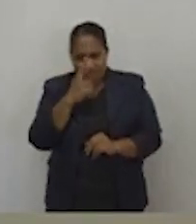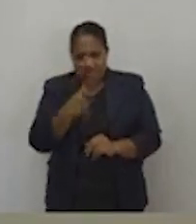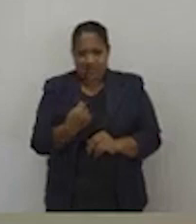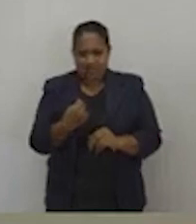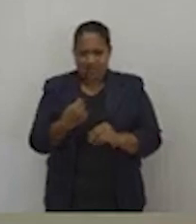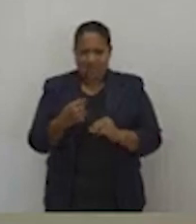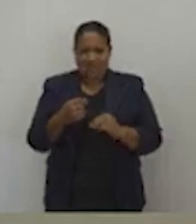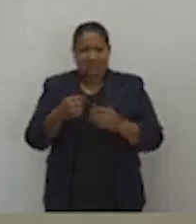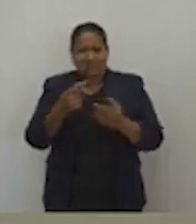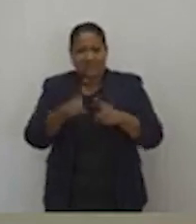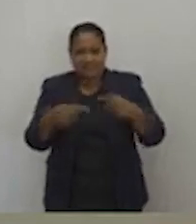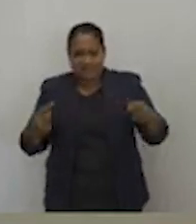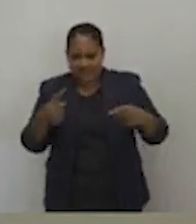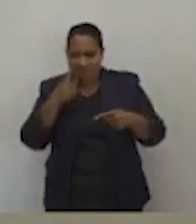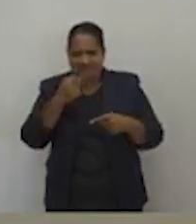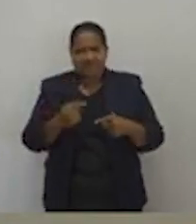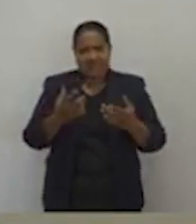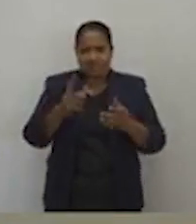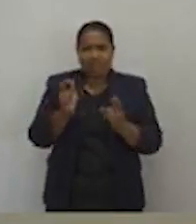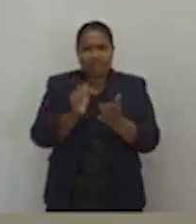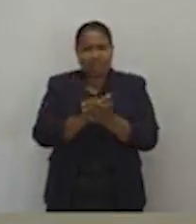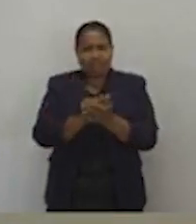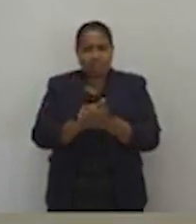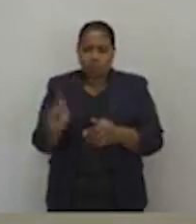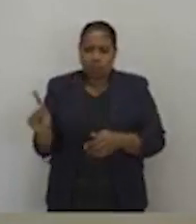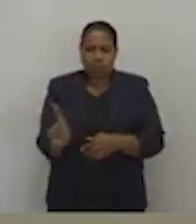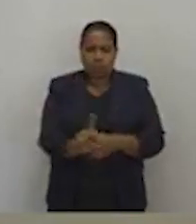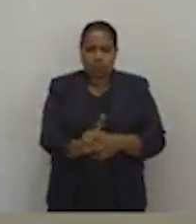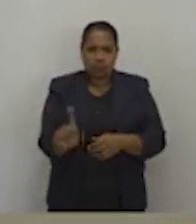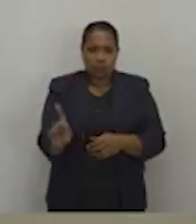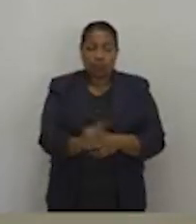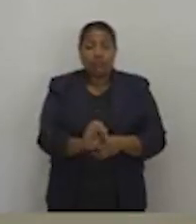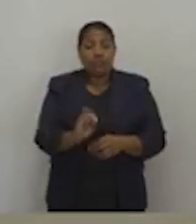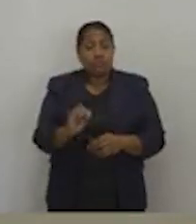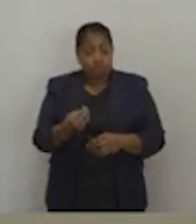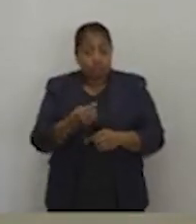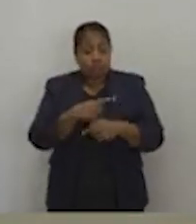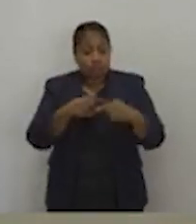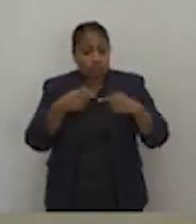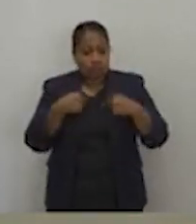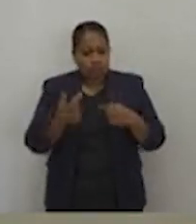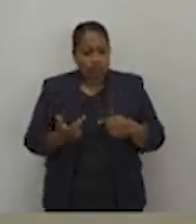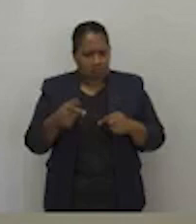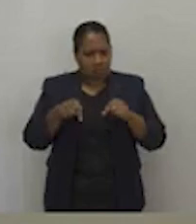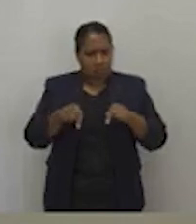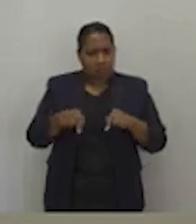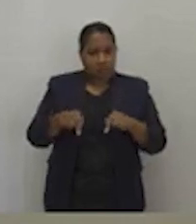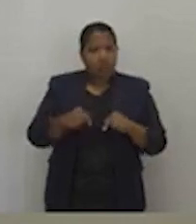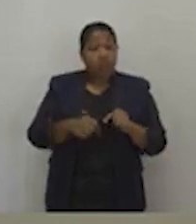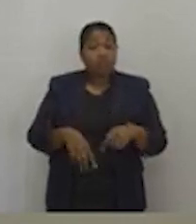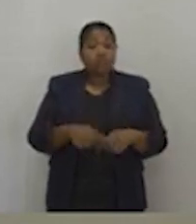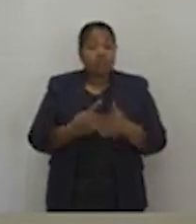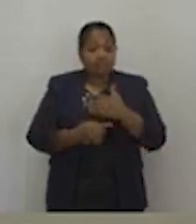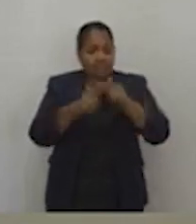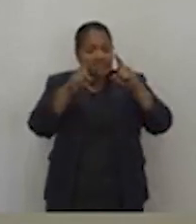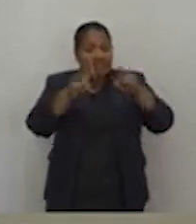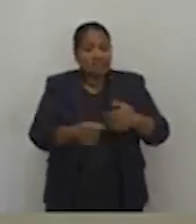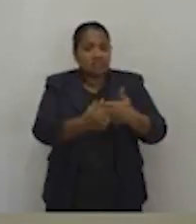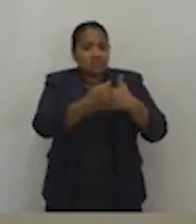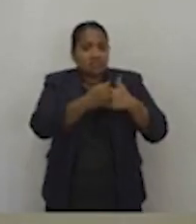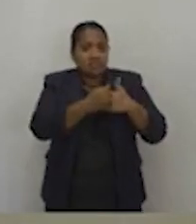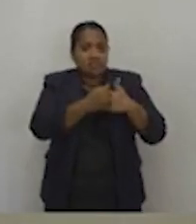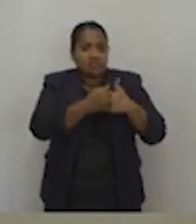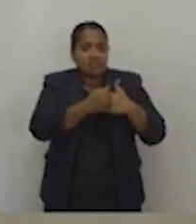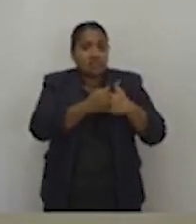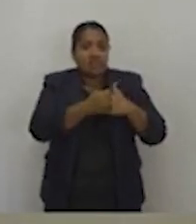possible. As we learned 1 year ago, these measures work, and staying at home saves lives. It's